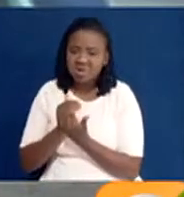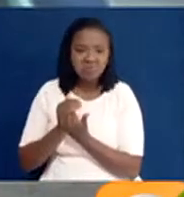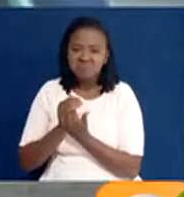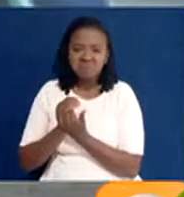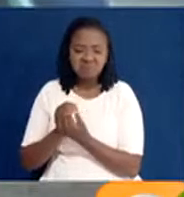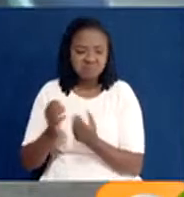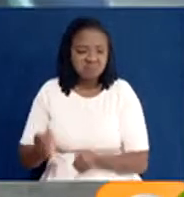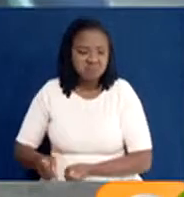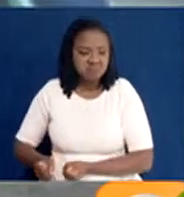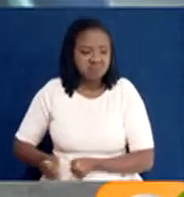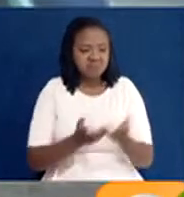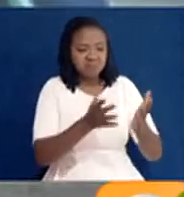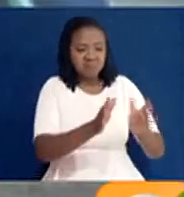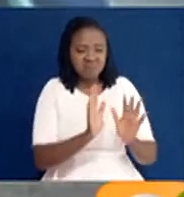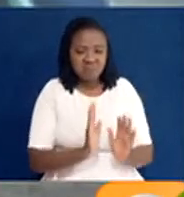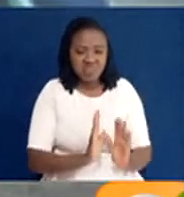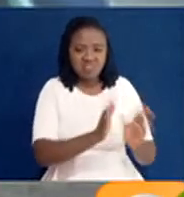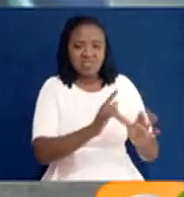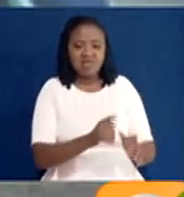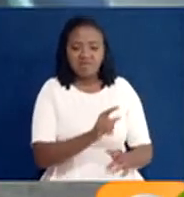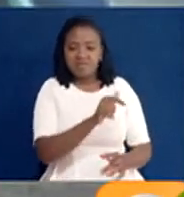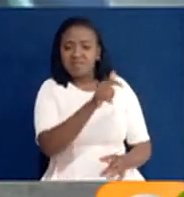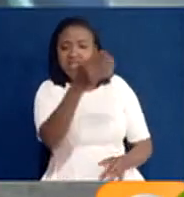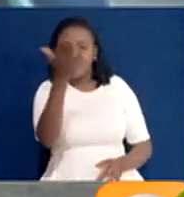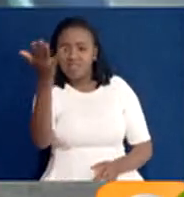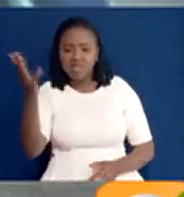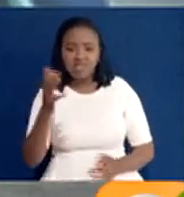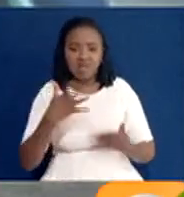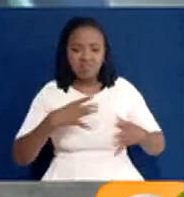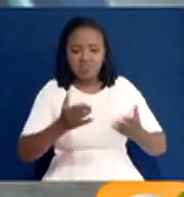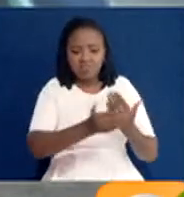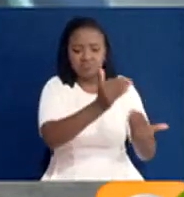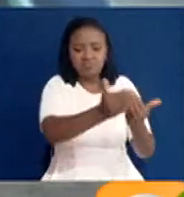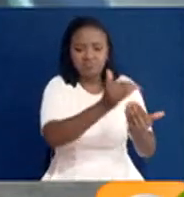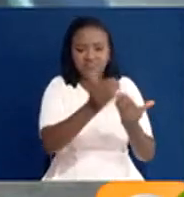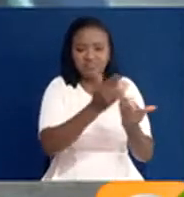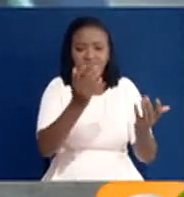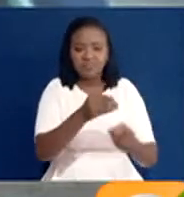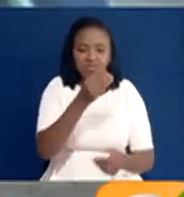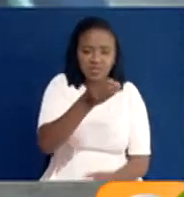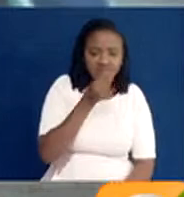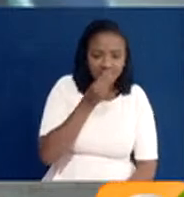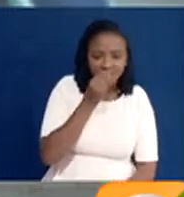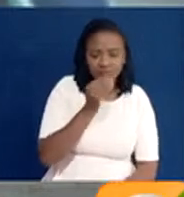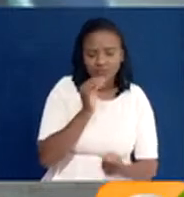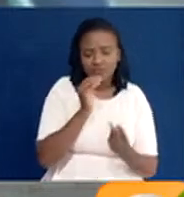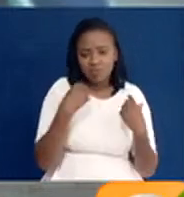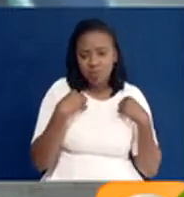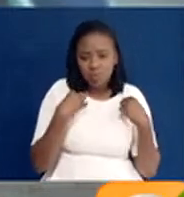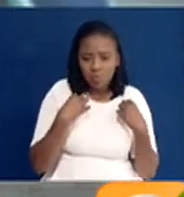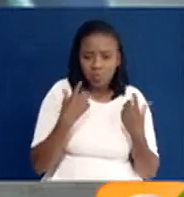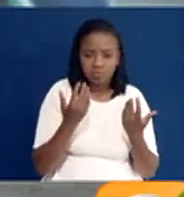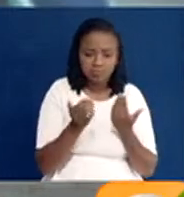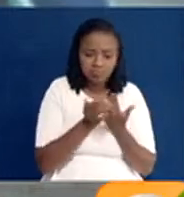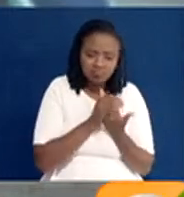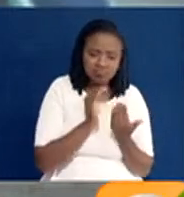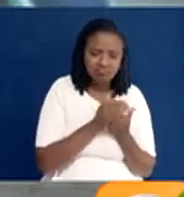become family. These strangers take care of them, give them food, safety, and